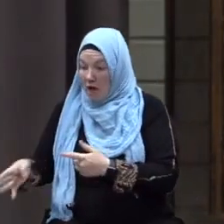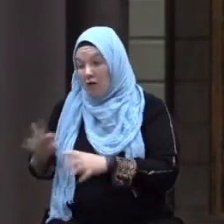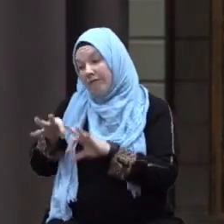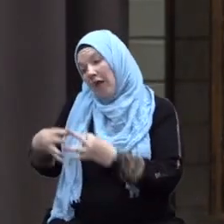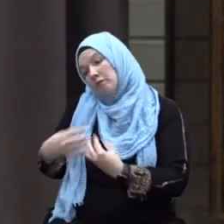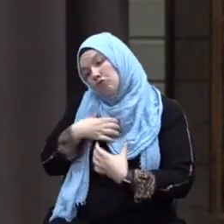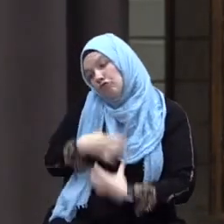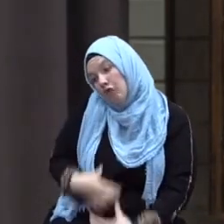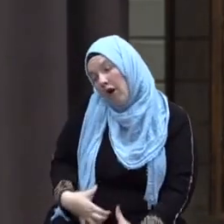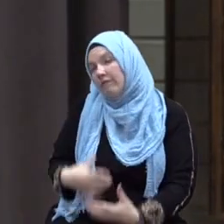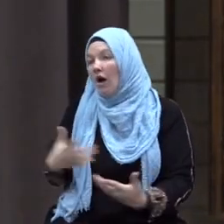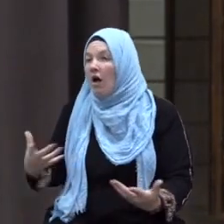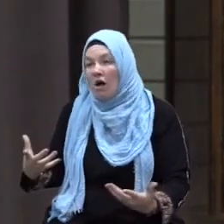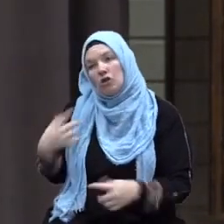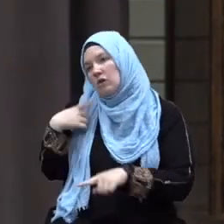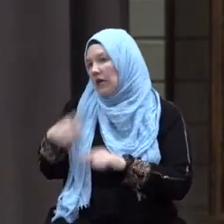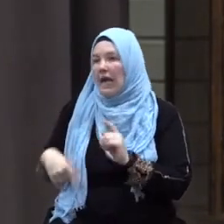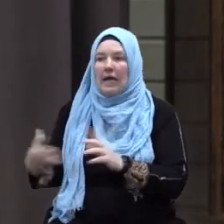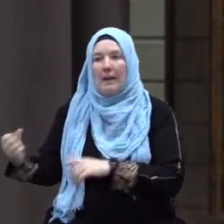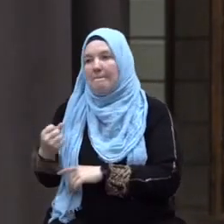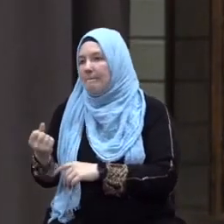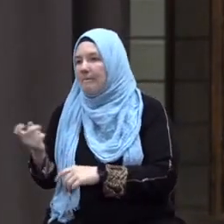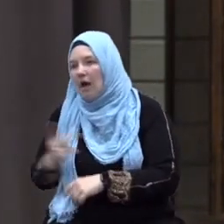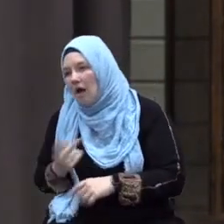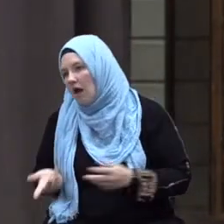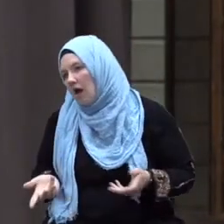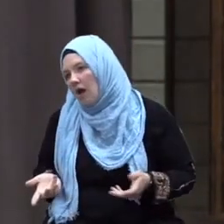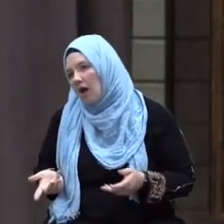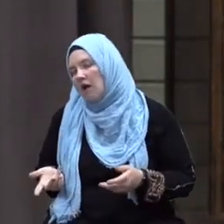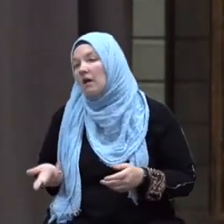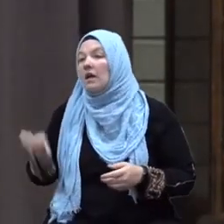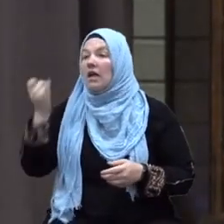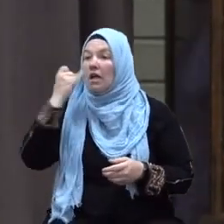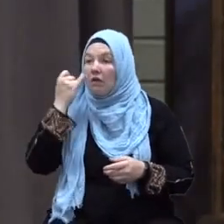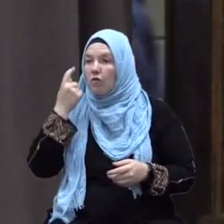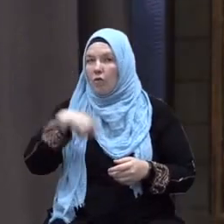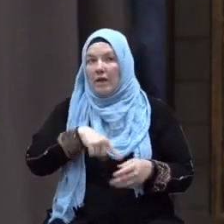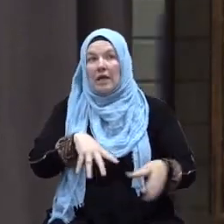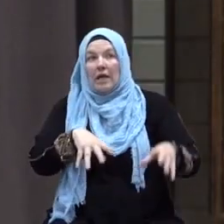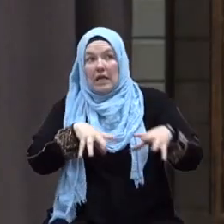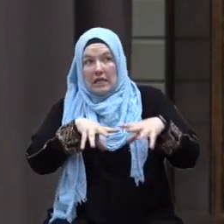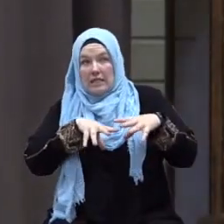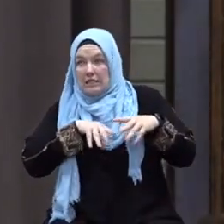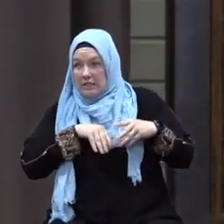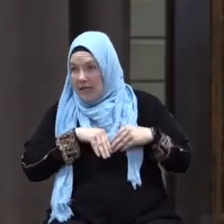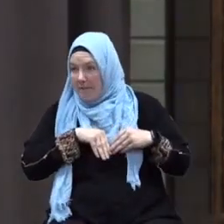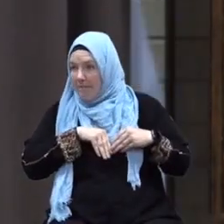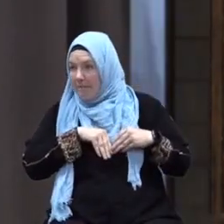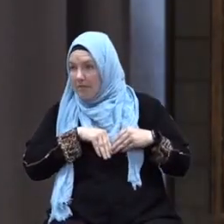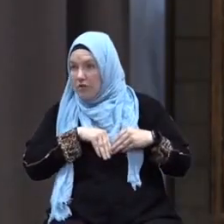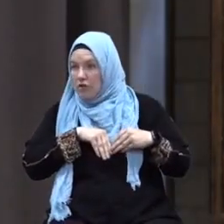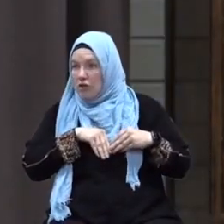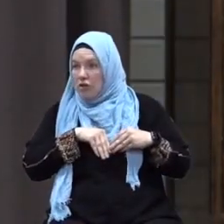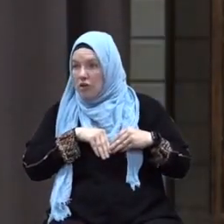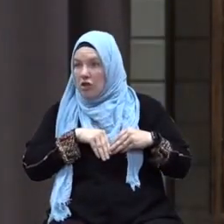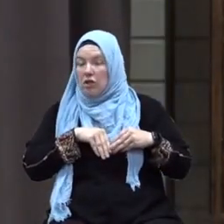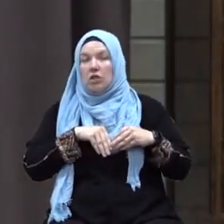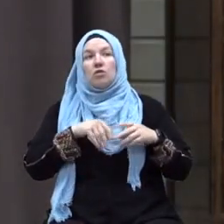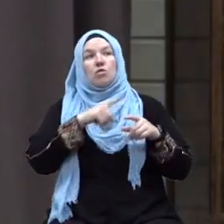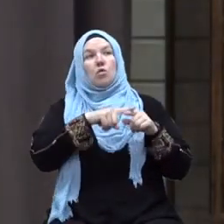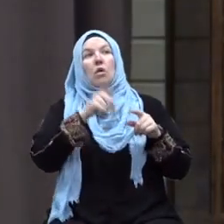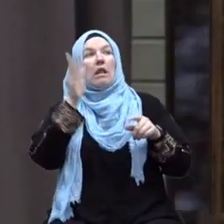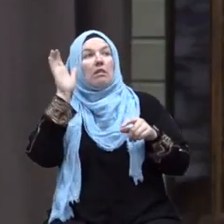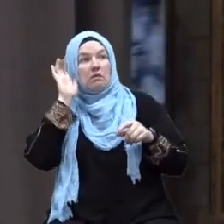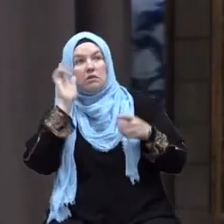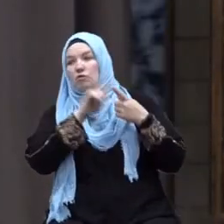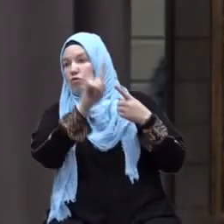have lest we never get it. If we accept to place values on their threats,